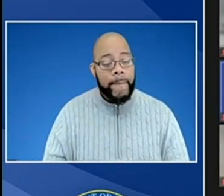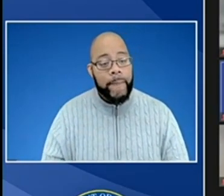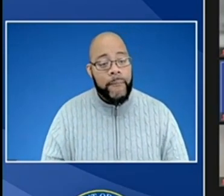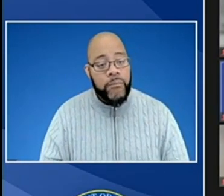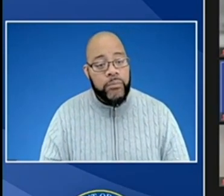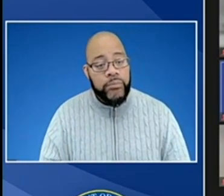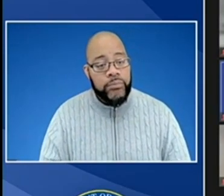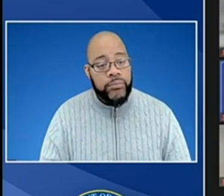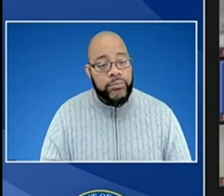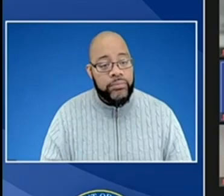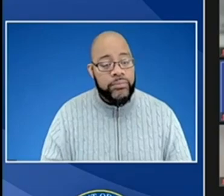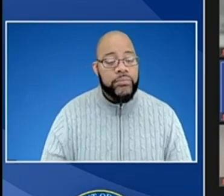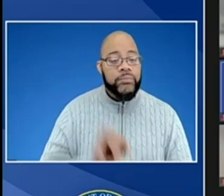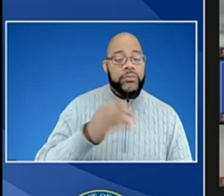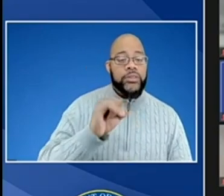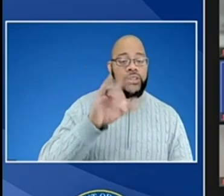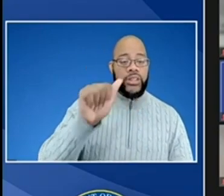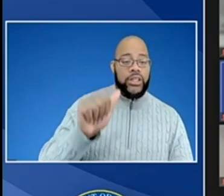Jessica?